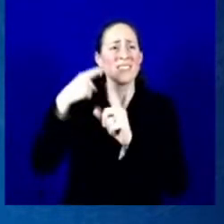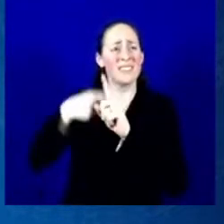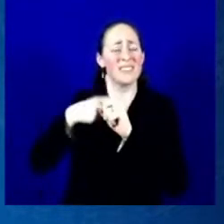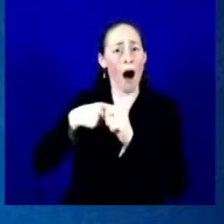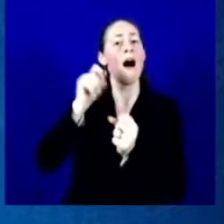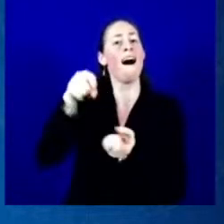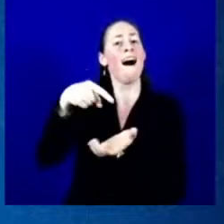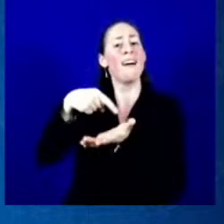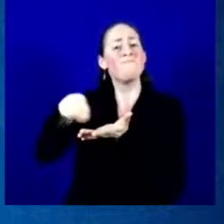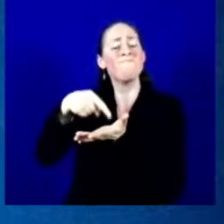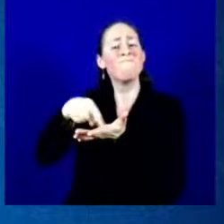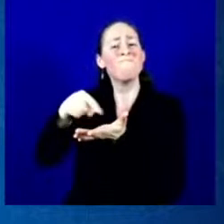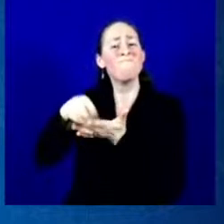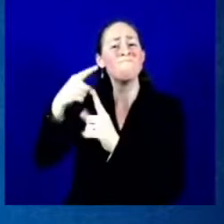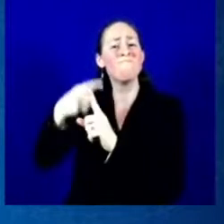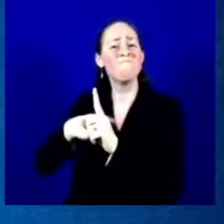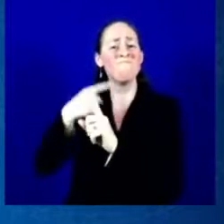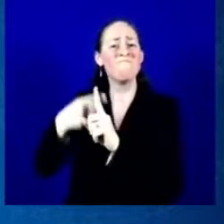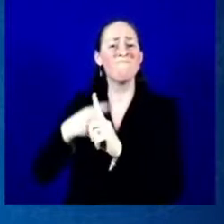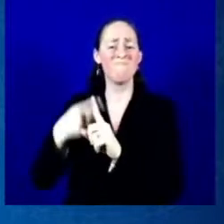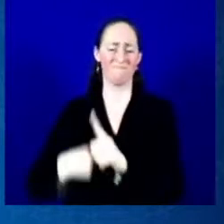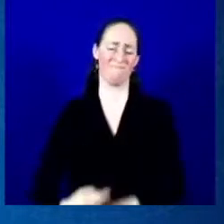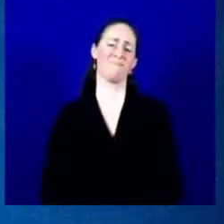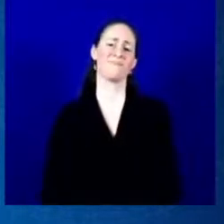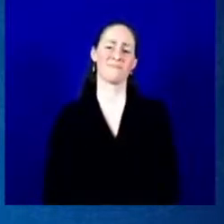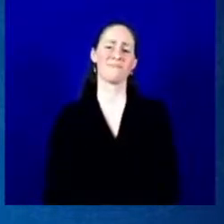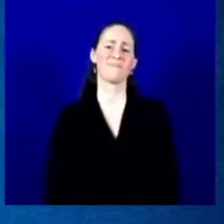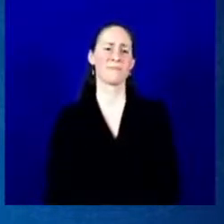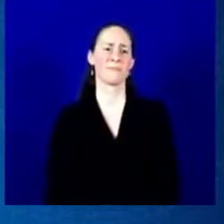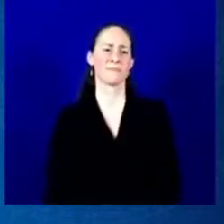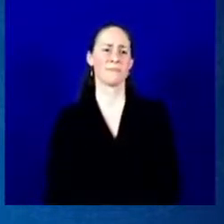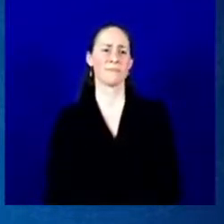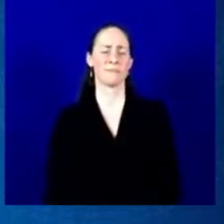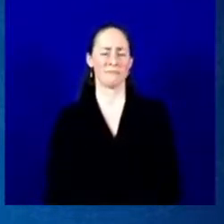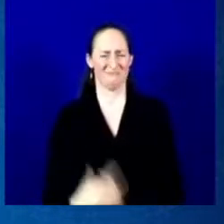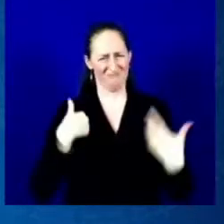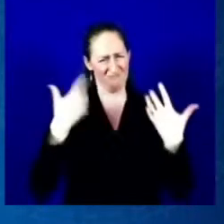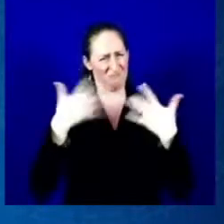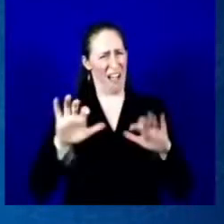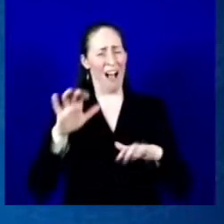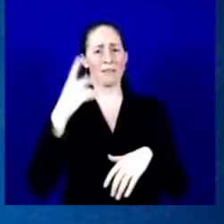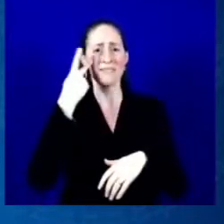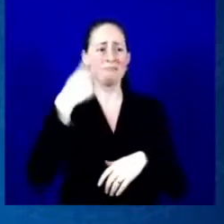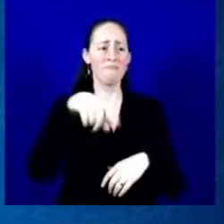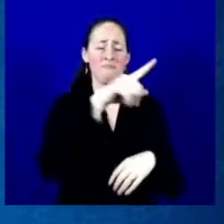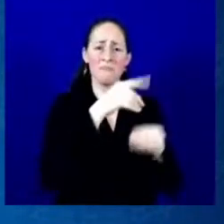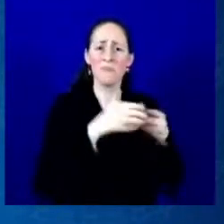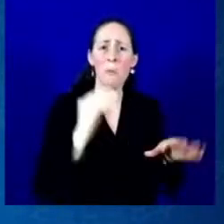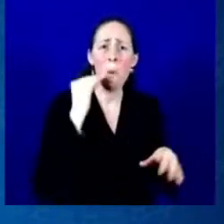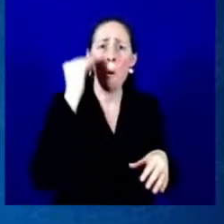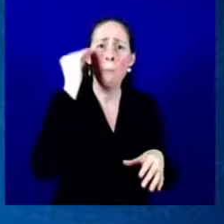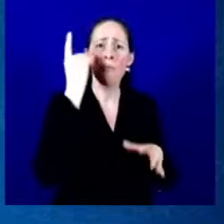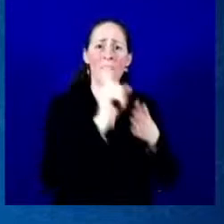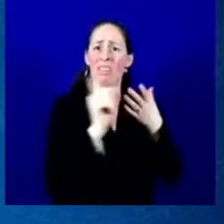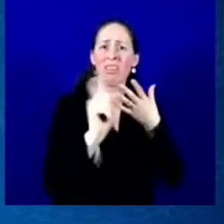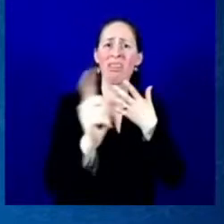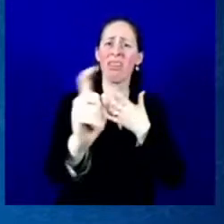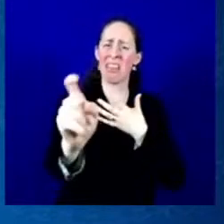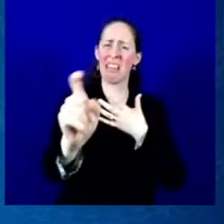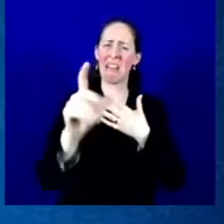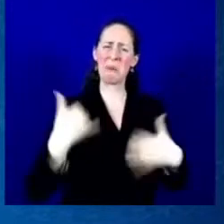understand. Keeping people from being evicted from their homes. Providing loans to small businesses that